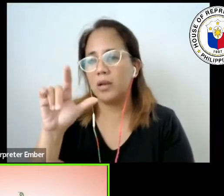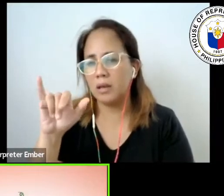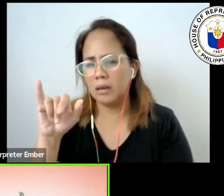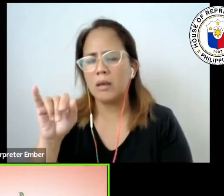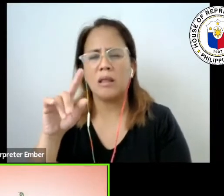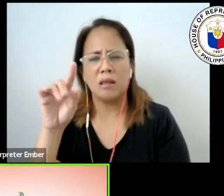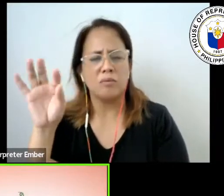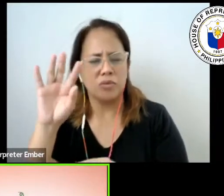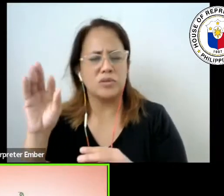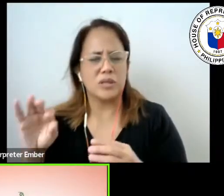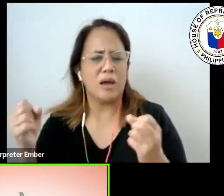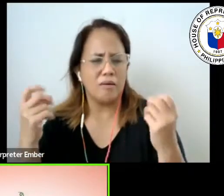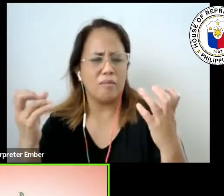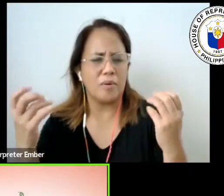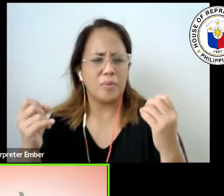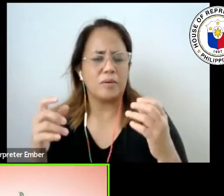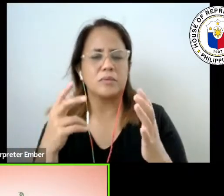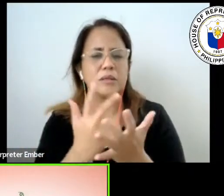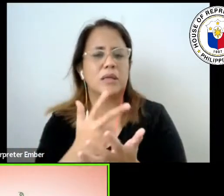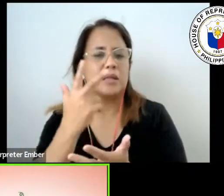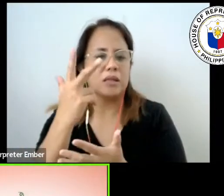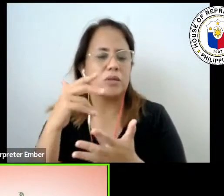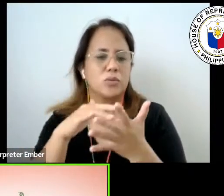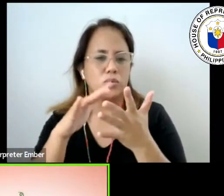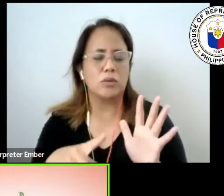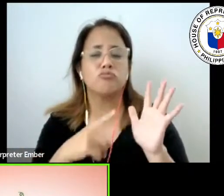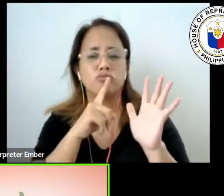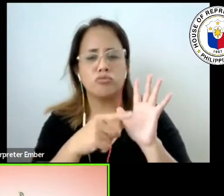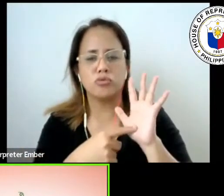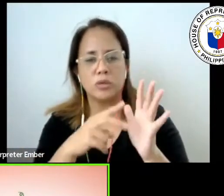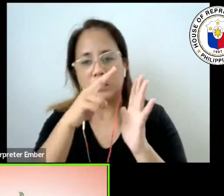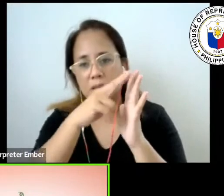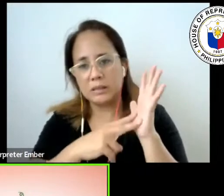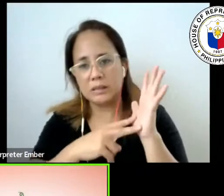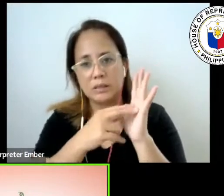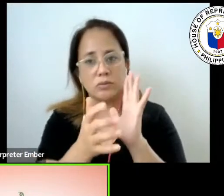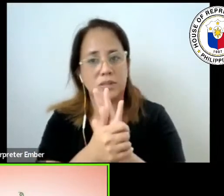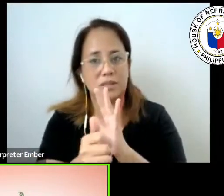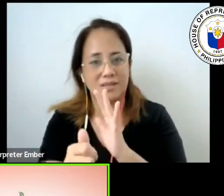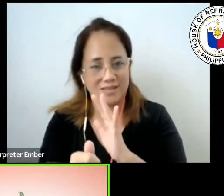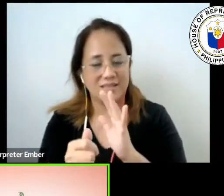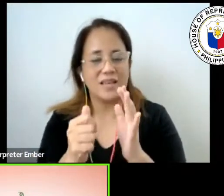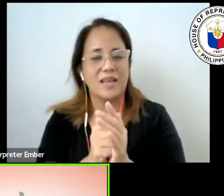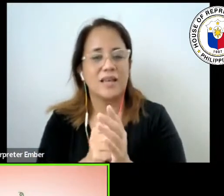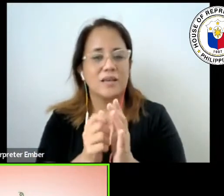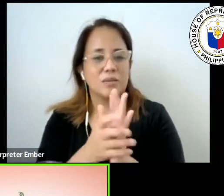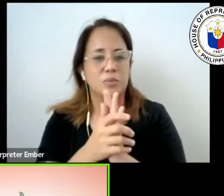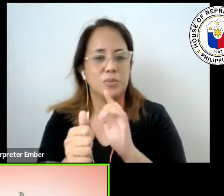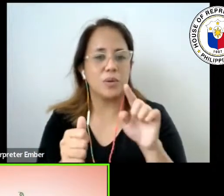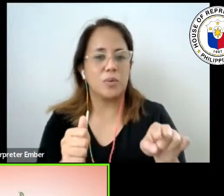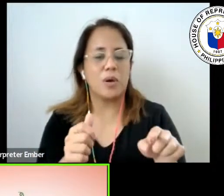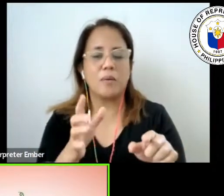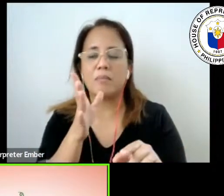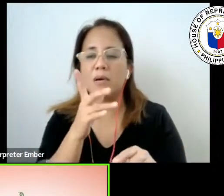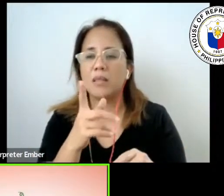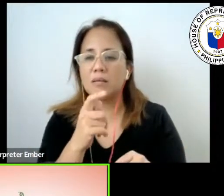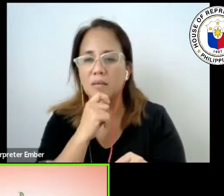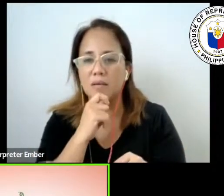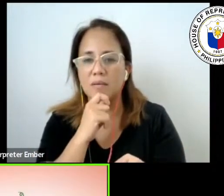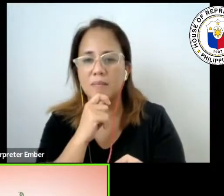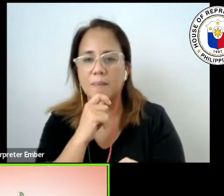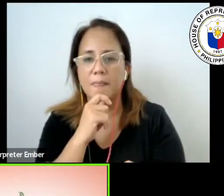are sampled grade 3 pupils, no, that exhibited reading abilities and competencies in the mother tongue.